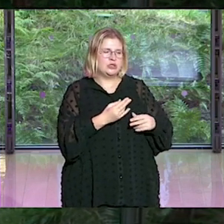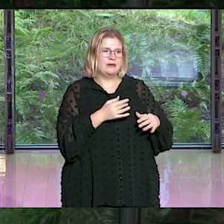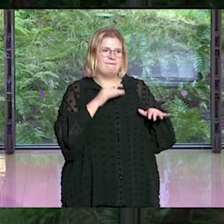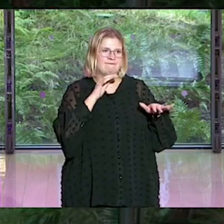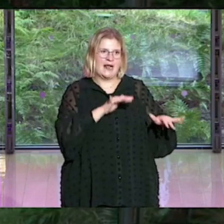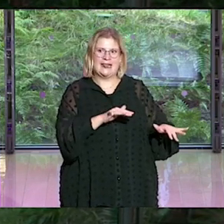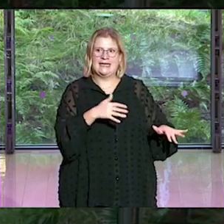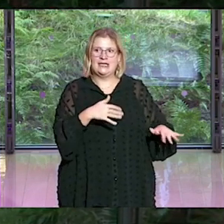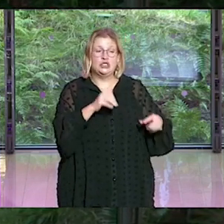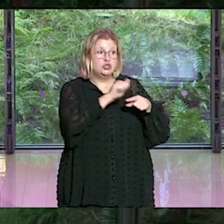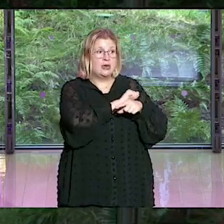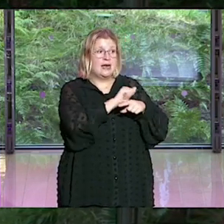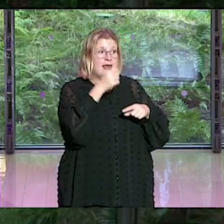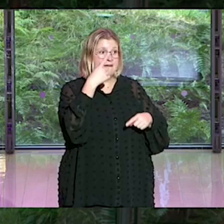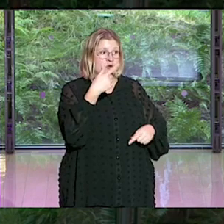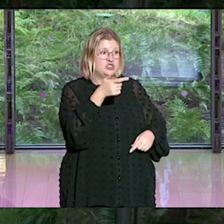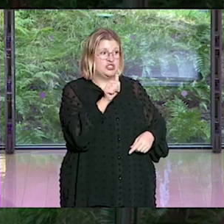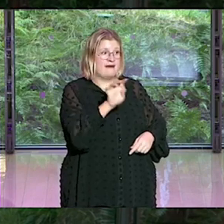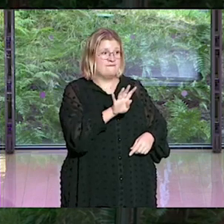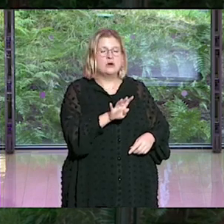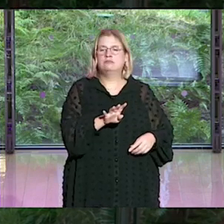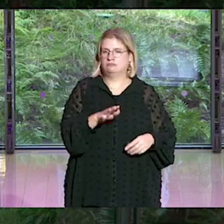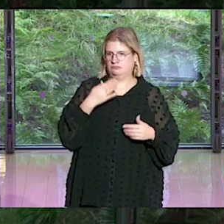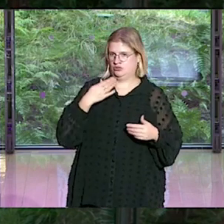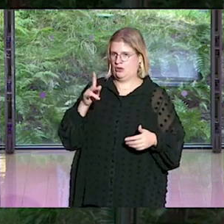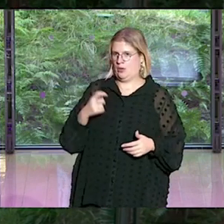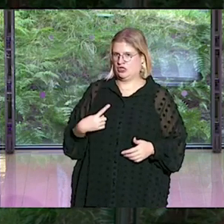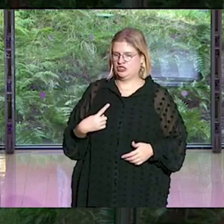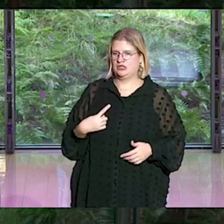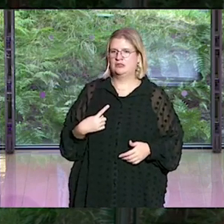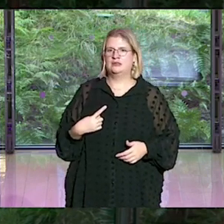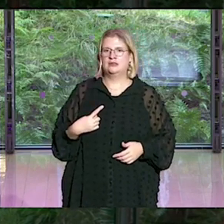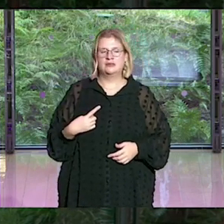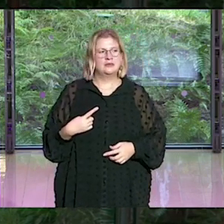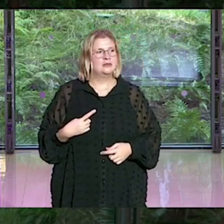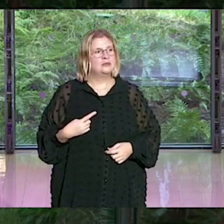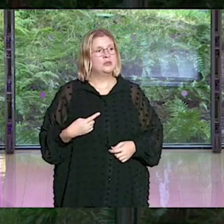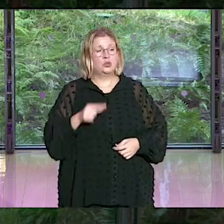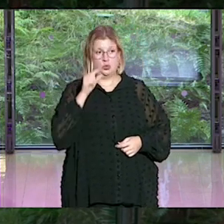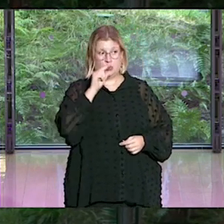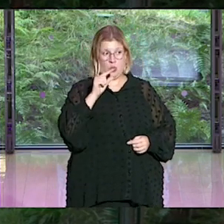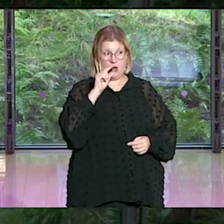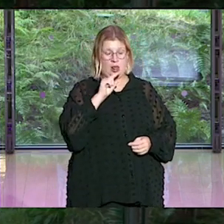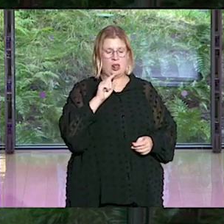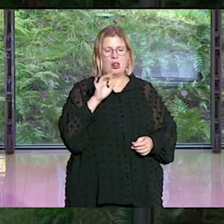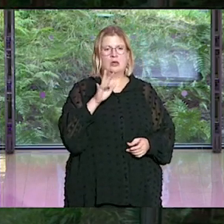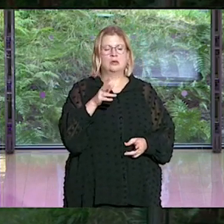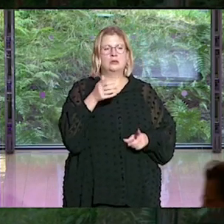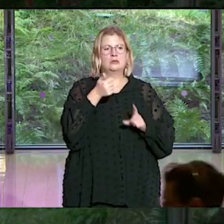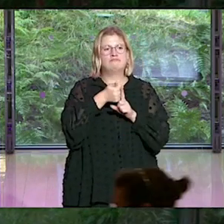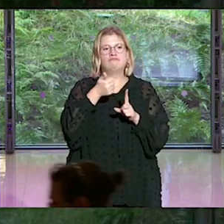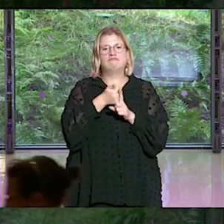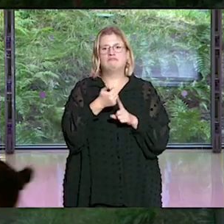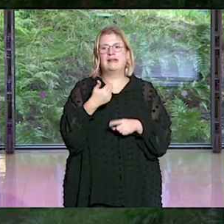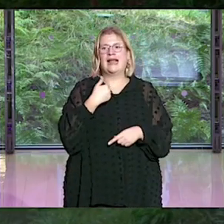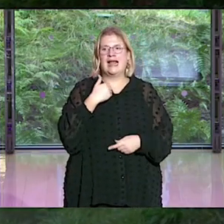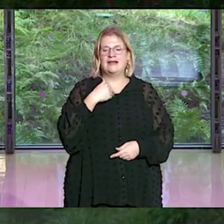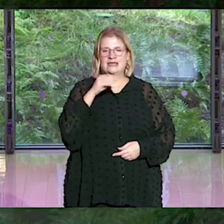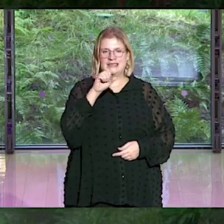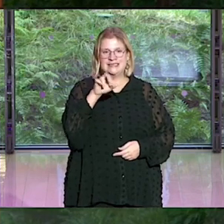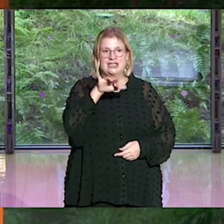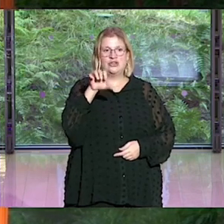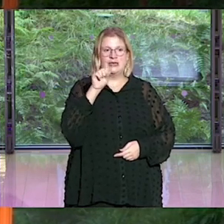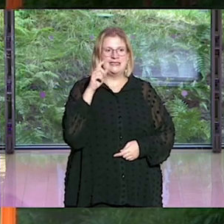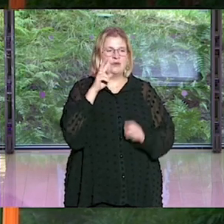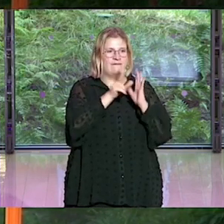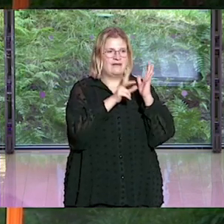for GA4? That is a great question. So Google does have a series